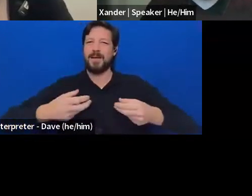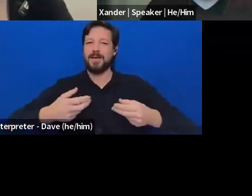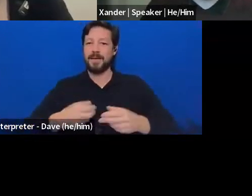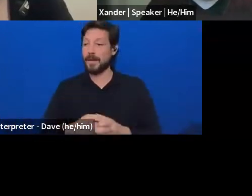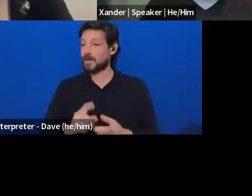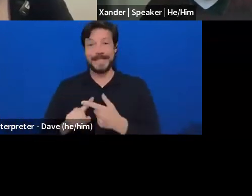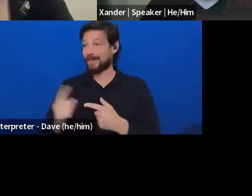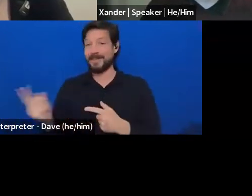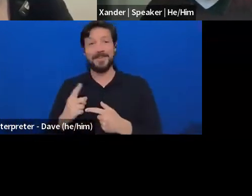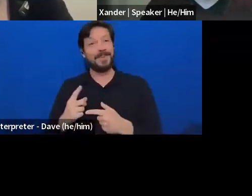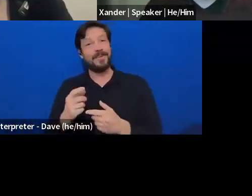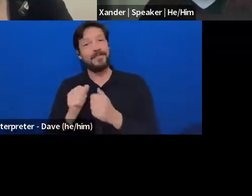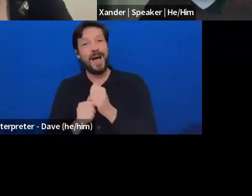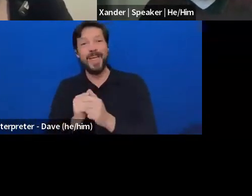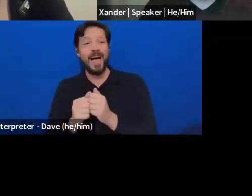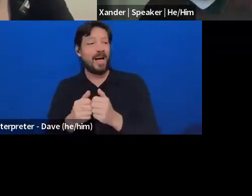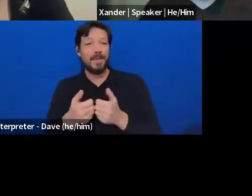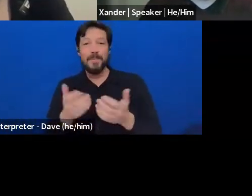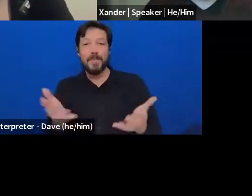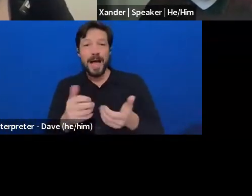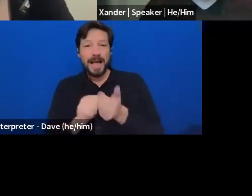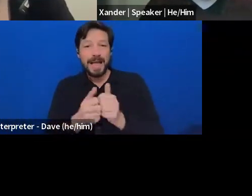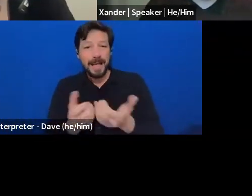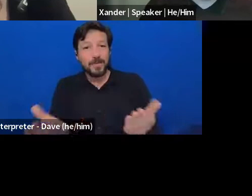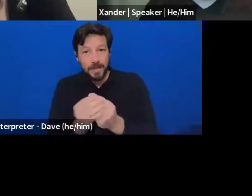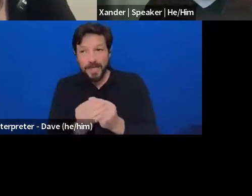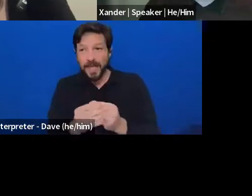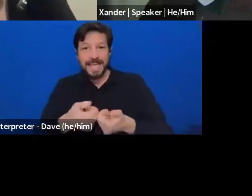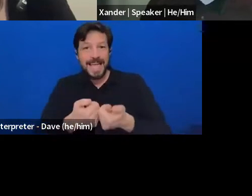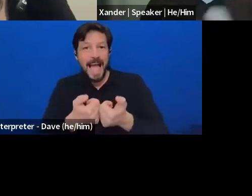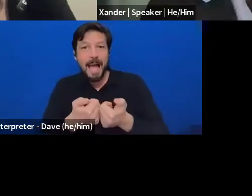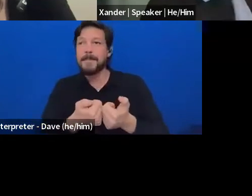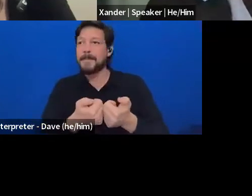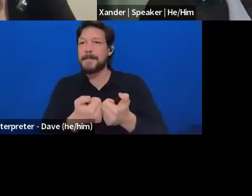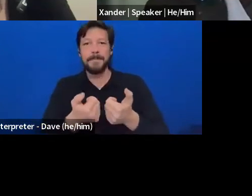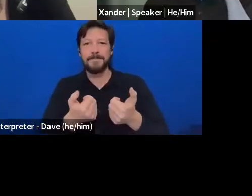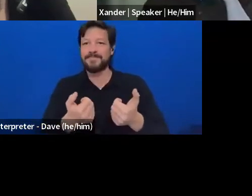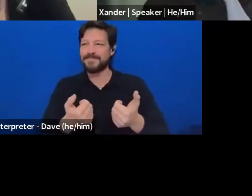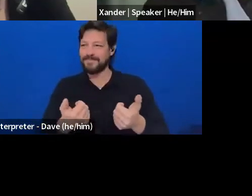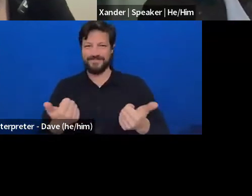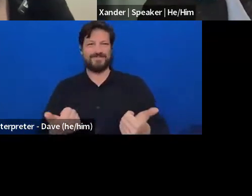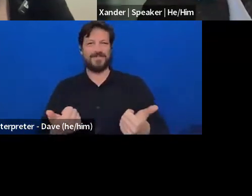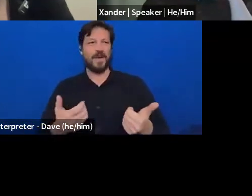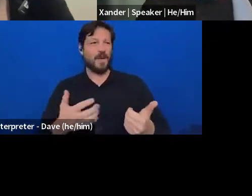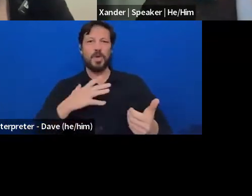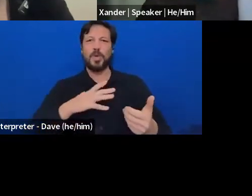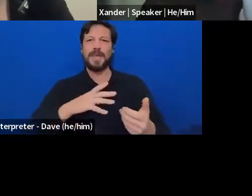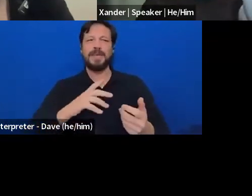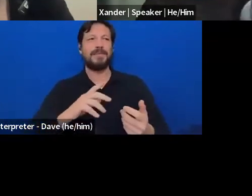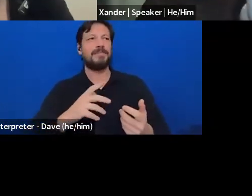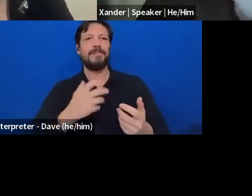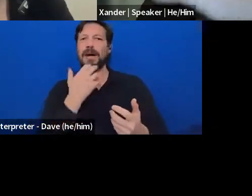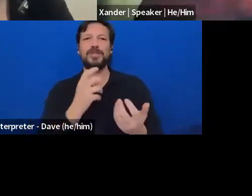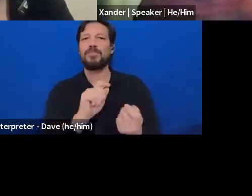game together, we continue to play together, and it's just an activity that doesn't need modification really for me